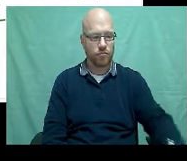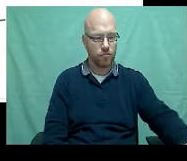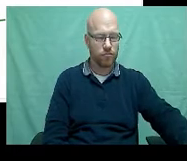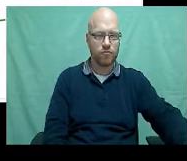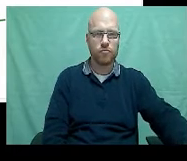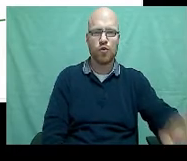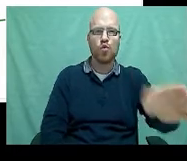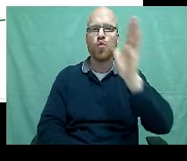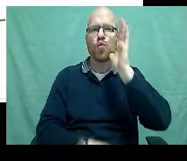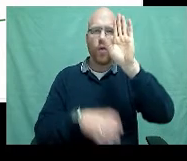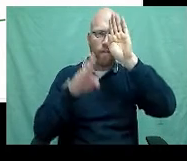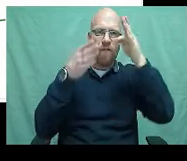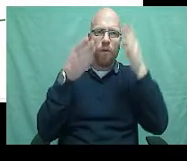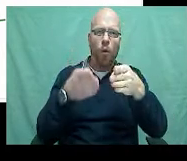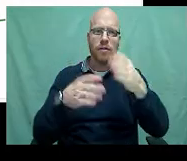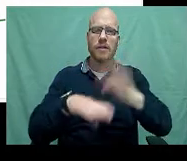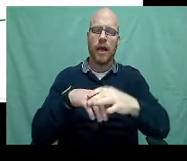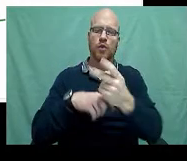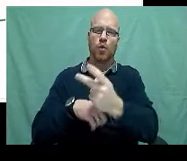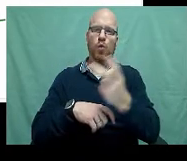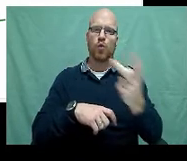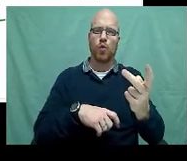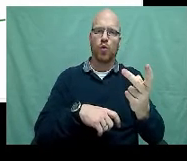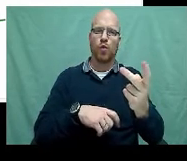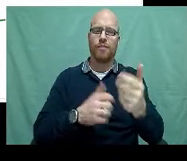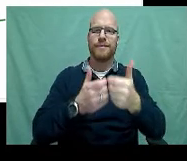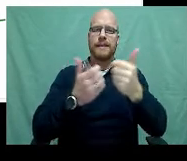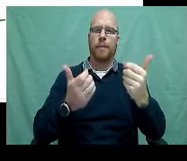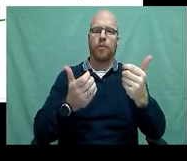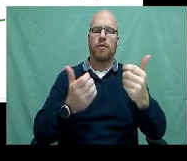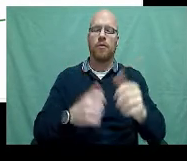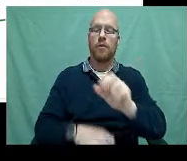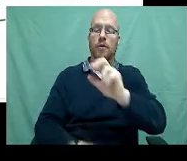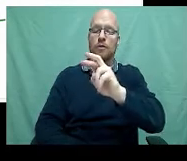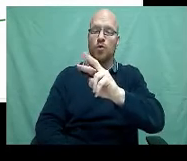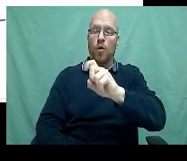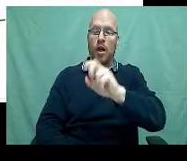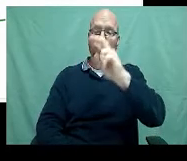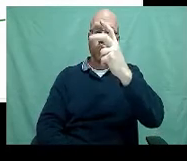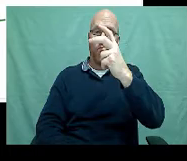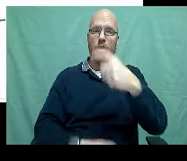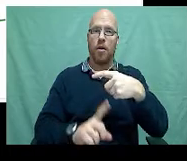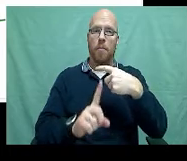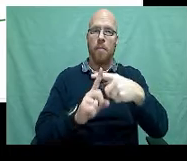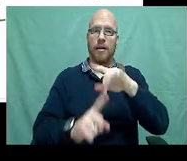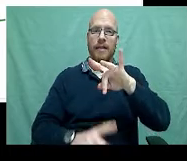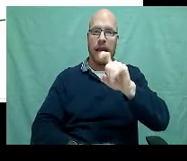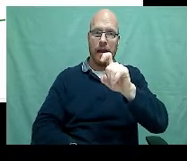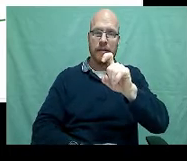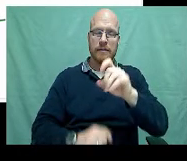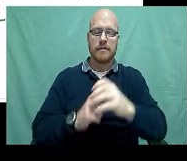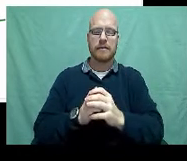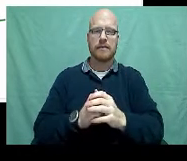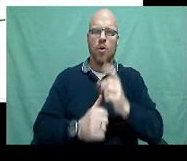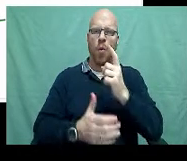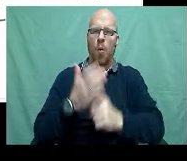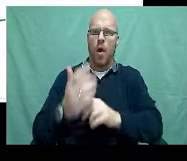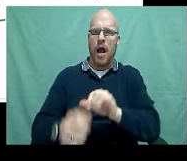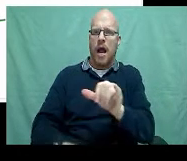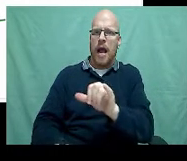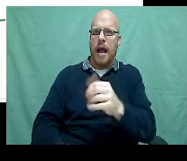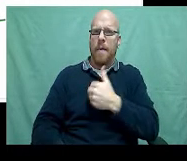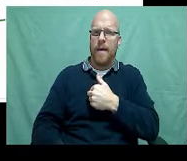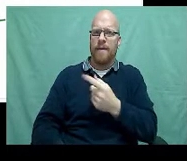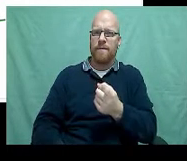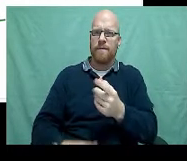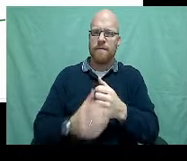We're going to focus on two terms at a time, separating them. So the first two terms, we have 2x squared plus 8x. What do these two